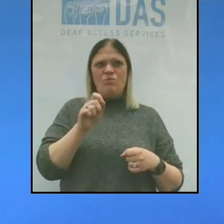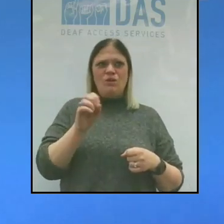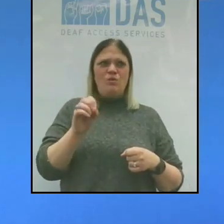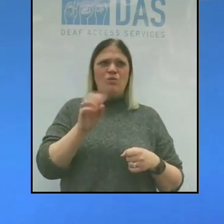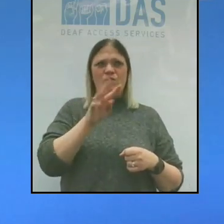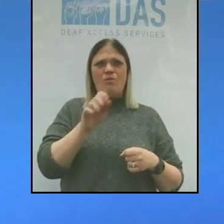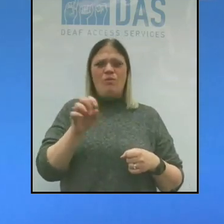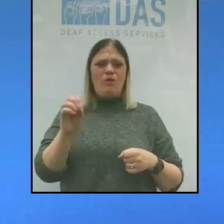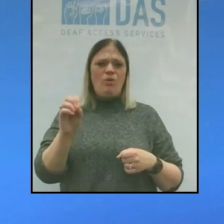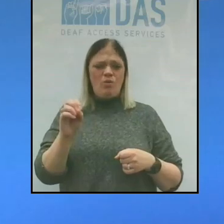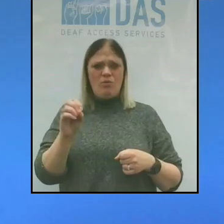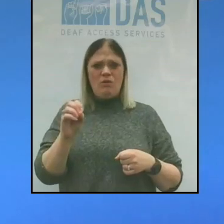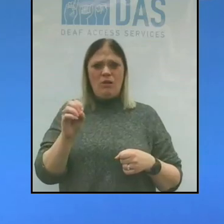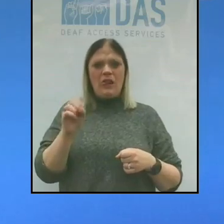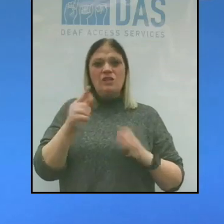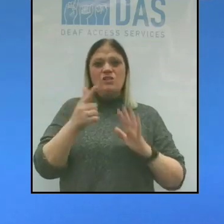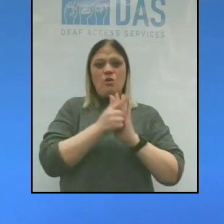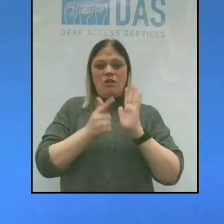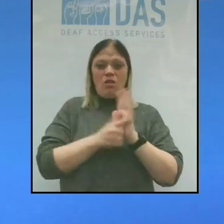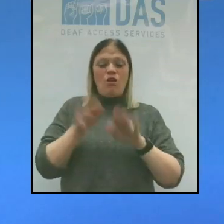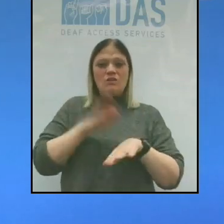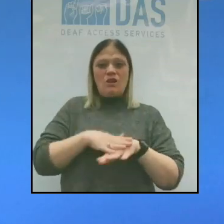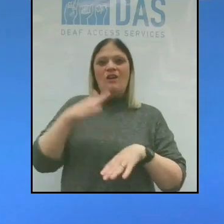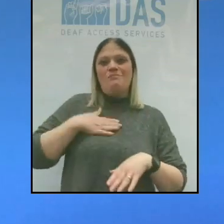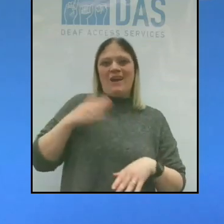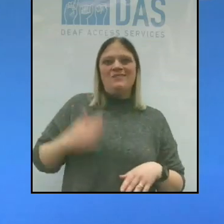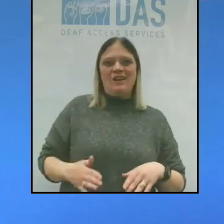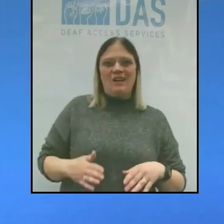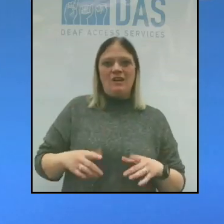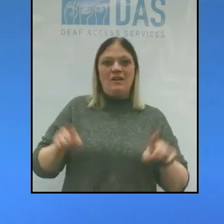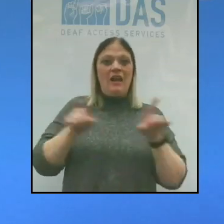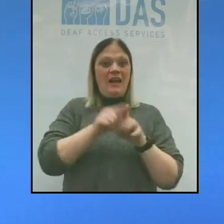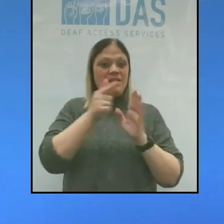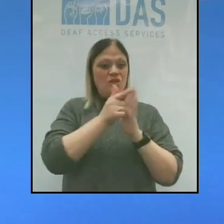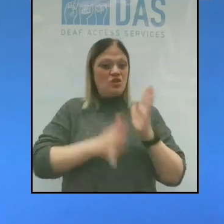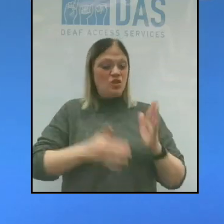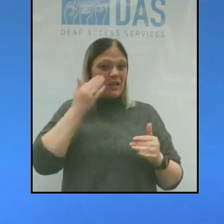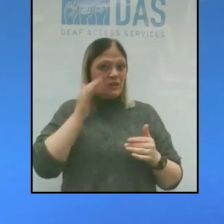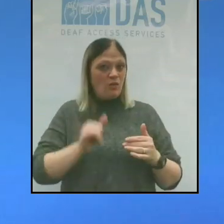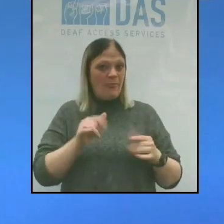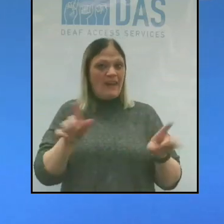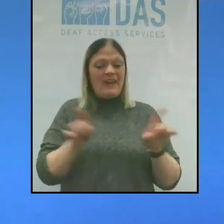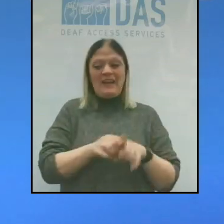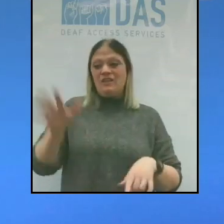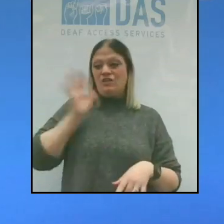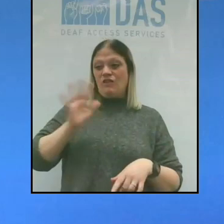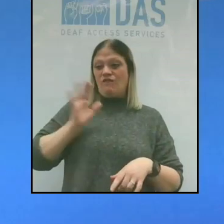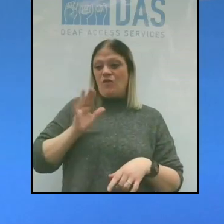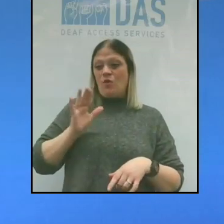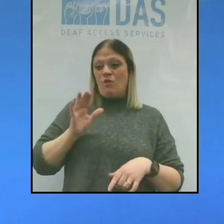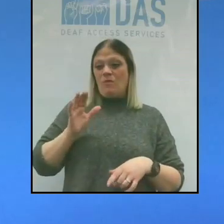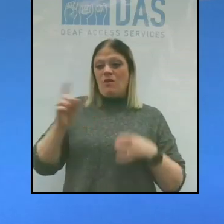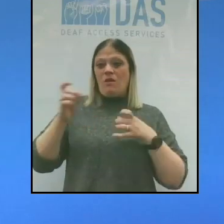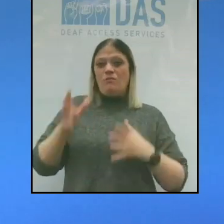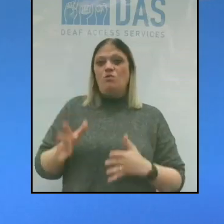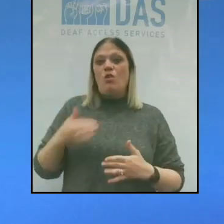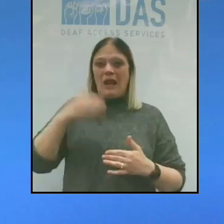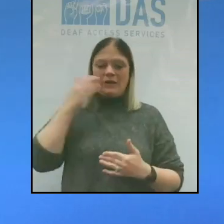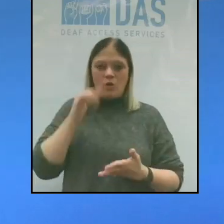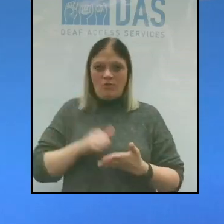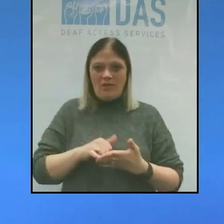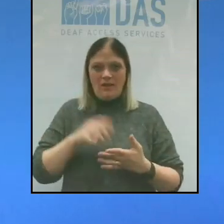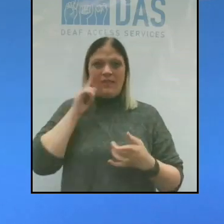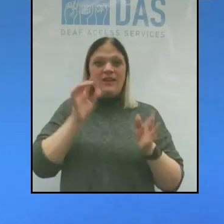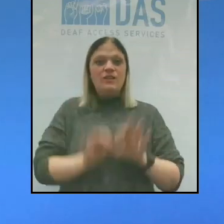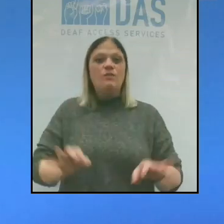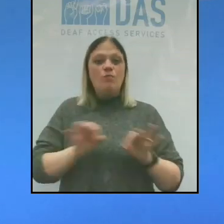package. So the law is on my side. As an attorney, I know that. As the former county controller, I know that. And I think it's just important